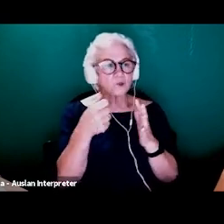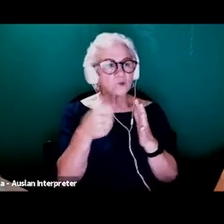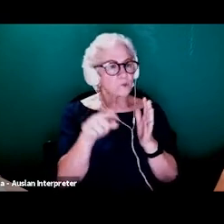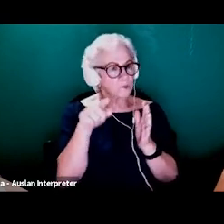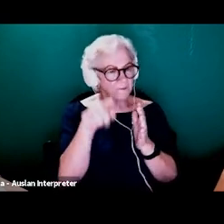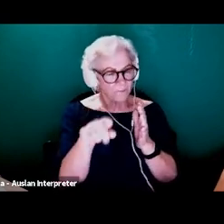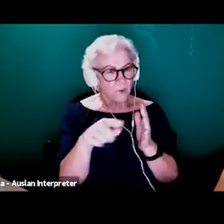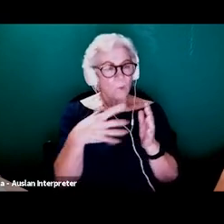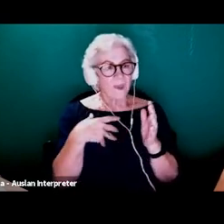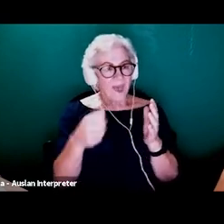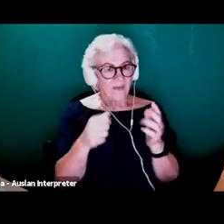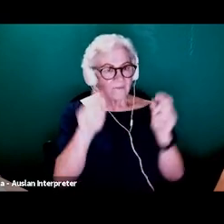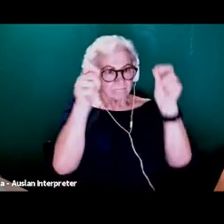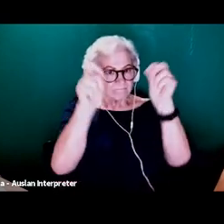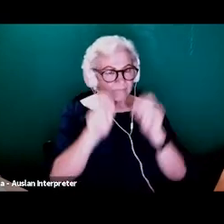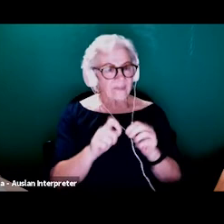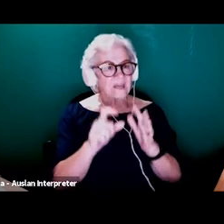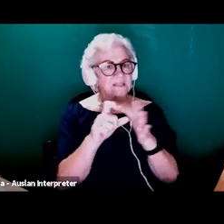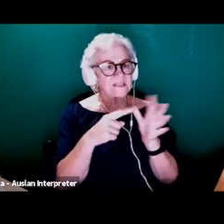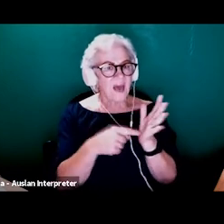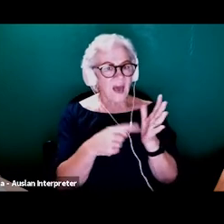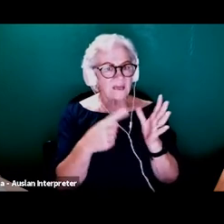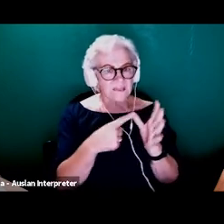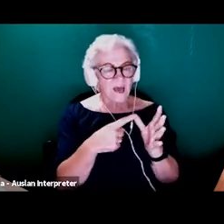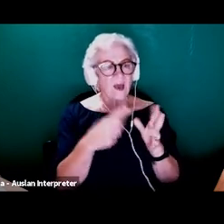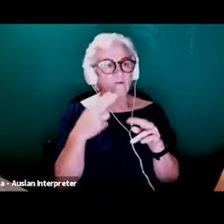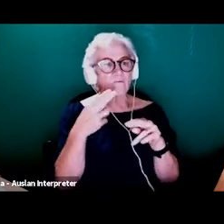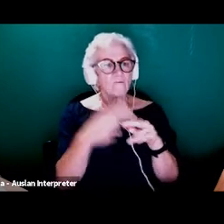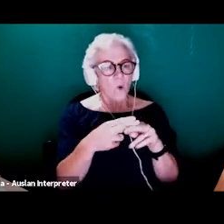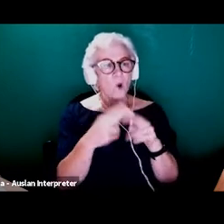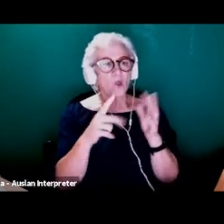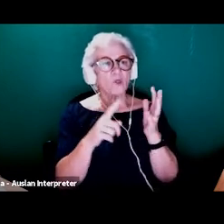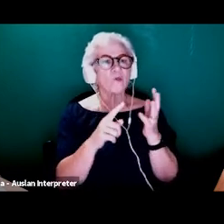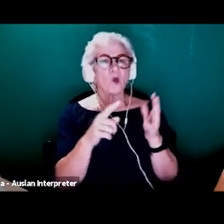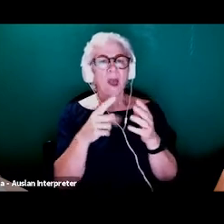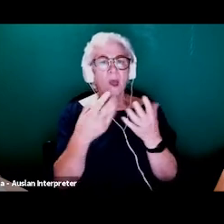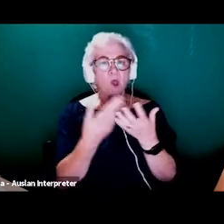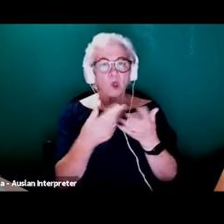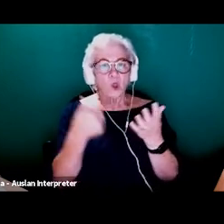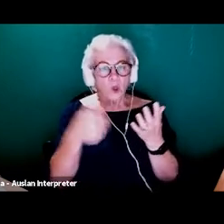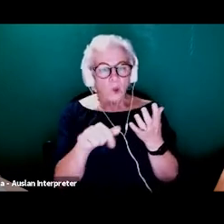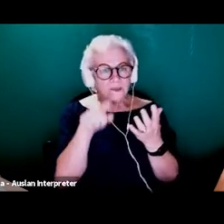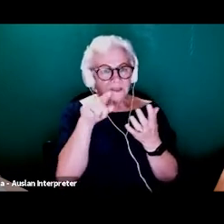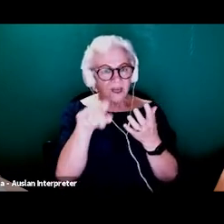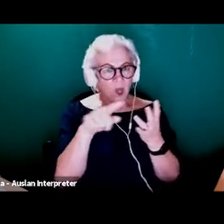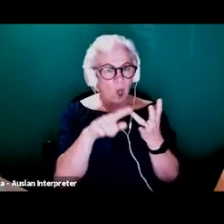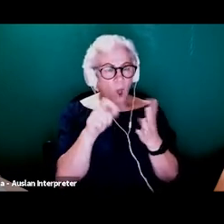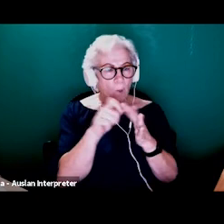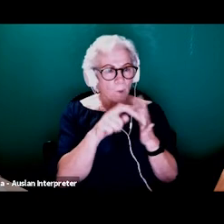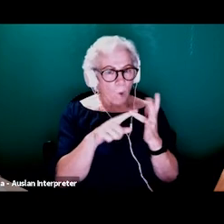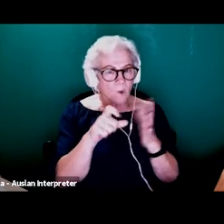understand patterns and characteristics of opioid utilisation in detail, to quantify the risks of adverse